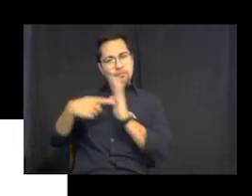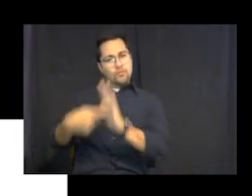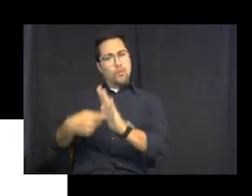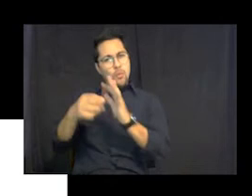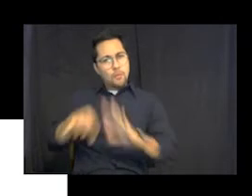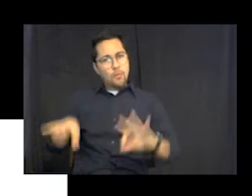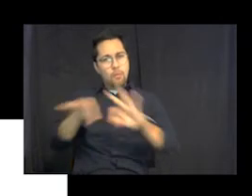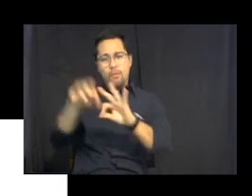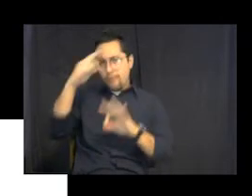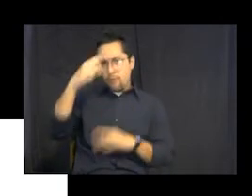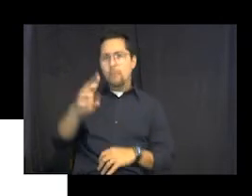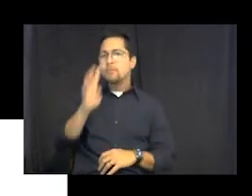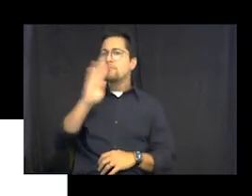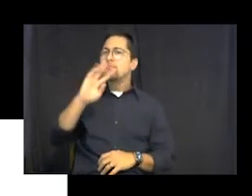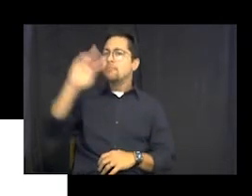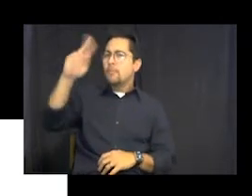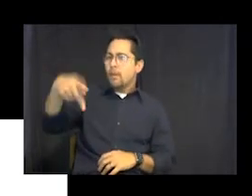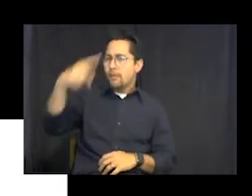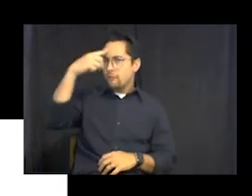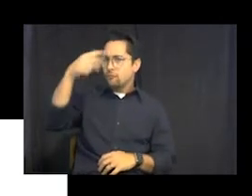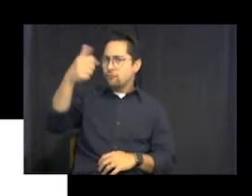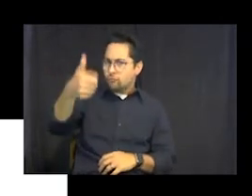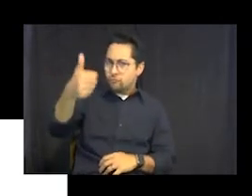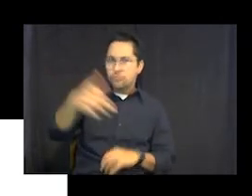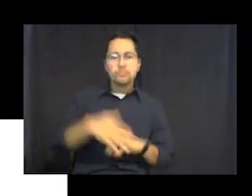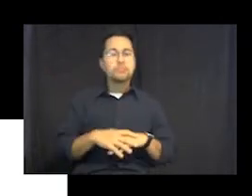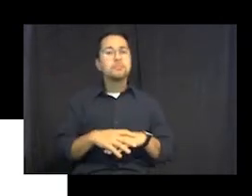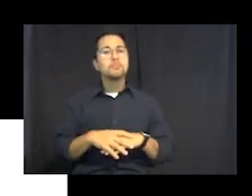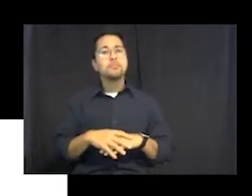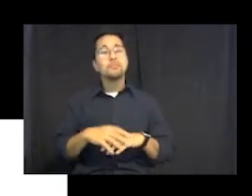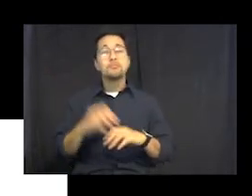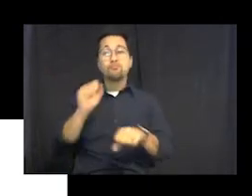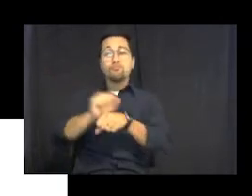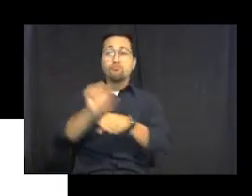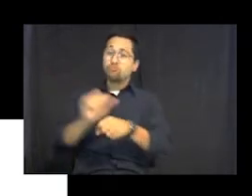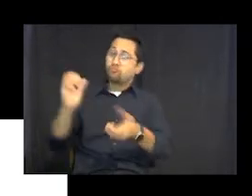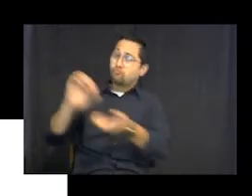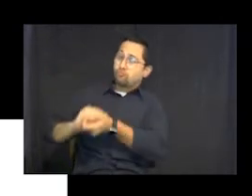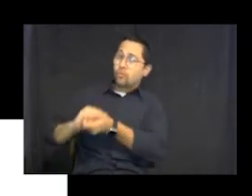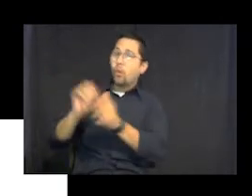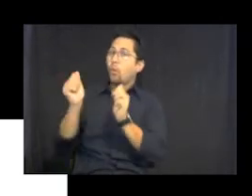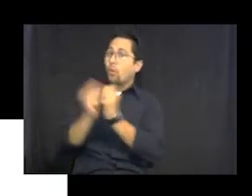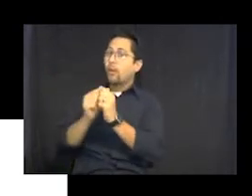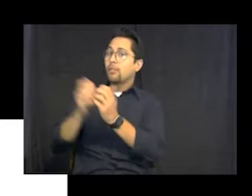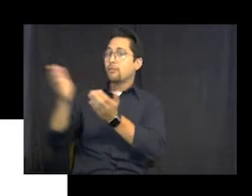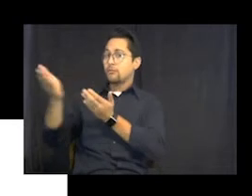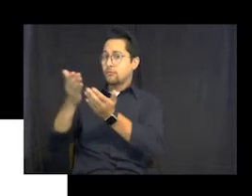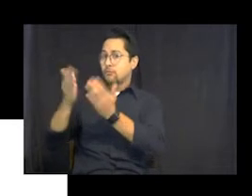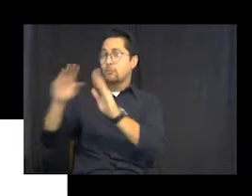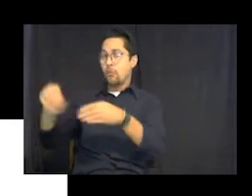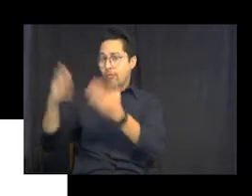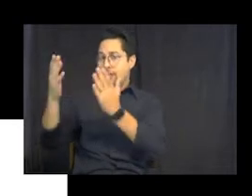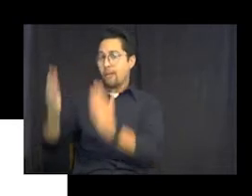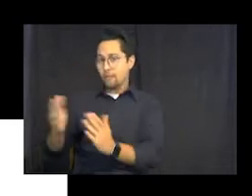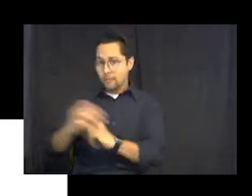importance of speaking up for yourself and working in partnership with your service providers.